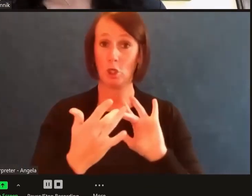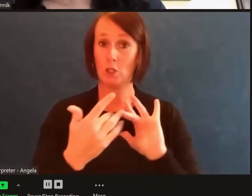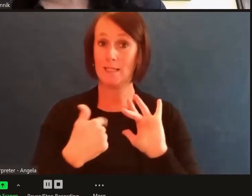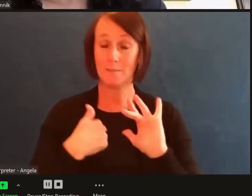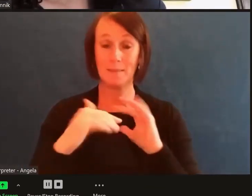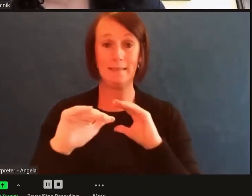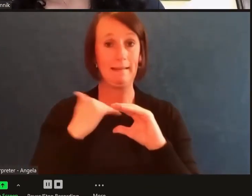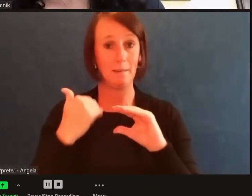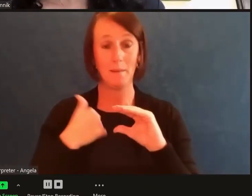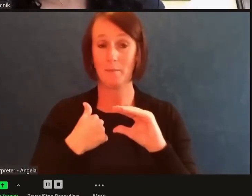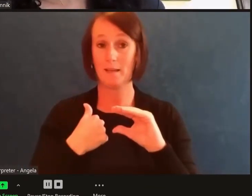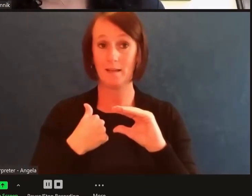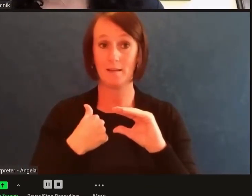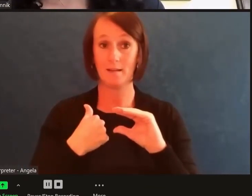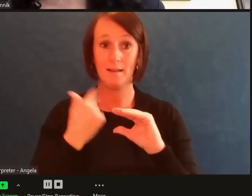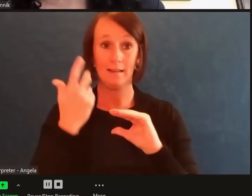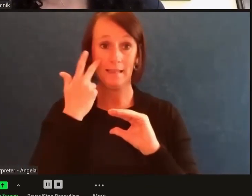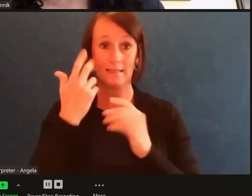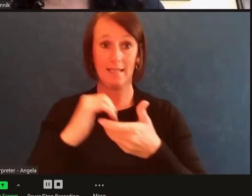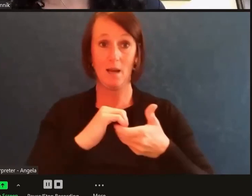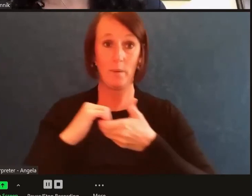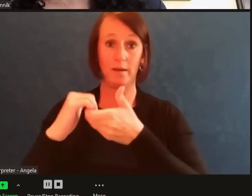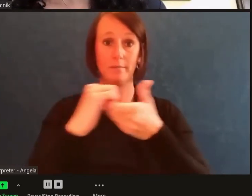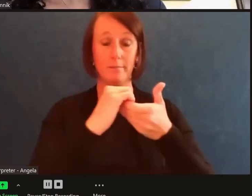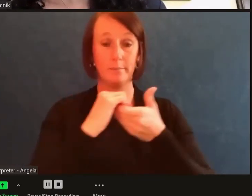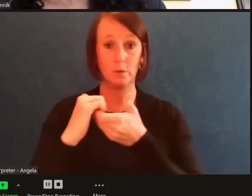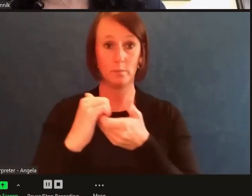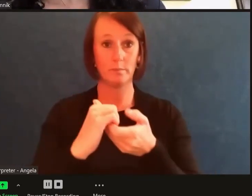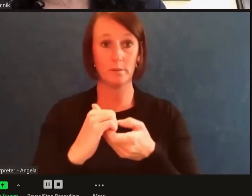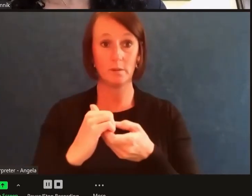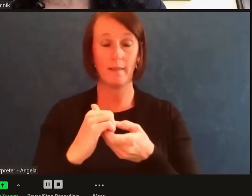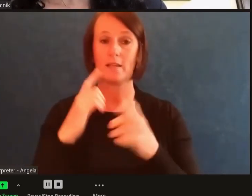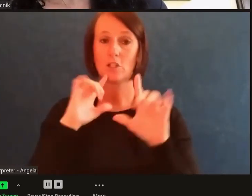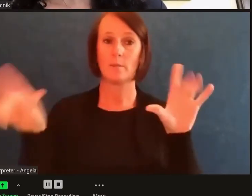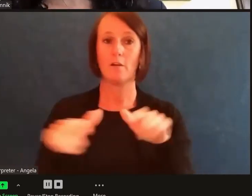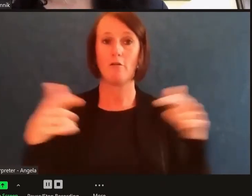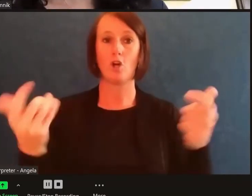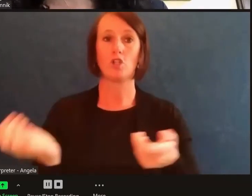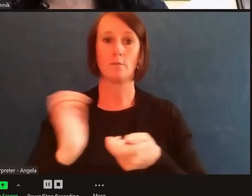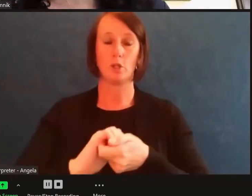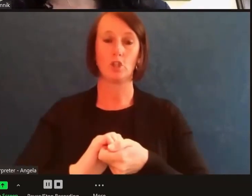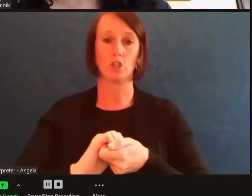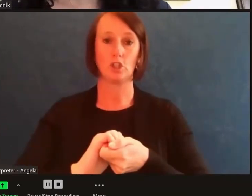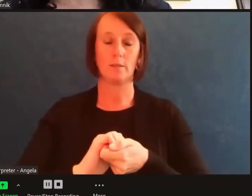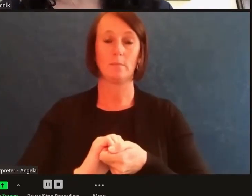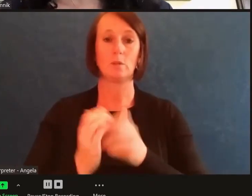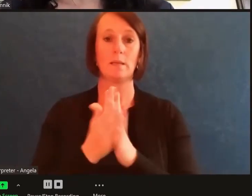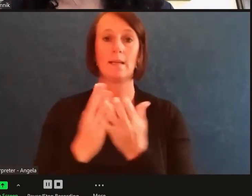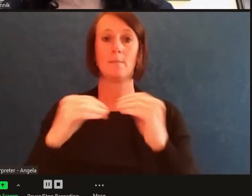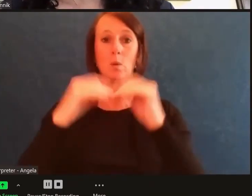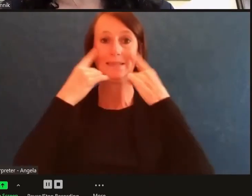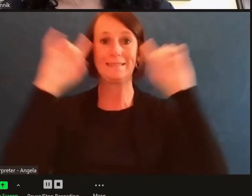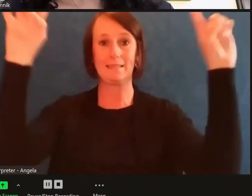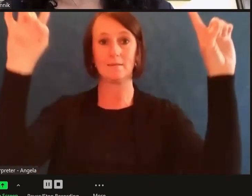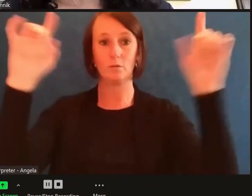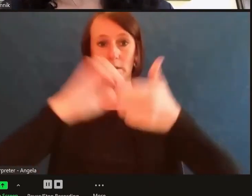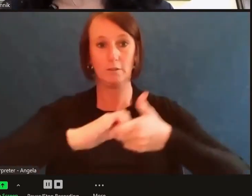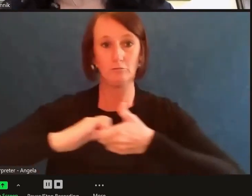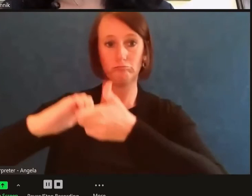email me, and let's see how we can get you involved in this, because we want to make this a larger partnership to make it a larger success, and we need everyone to be part of that.